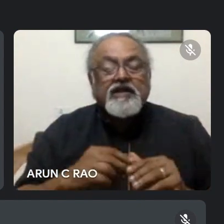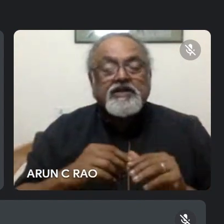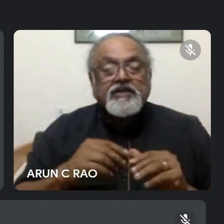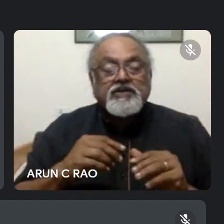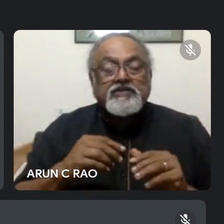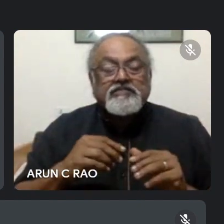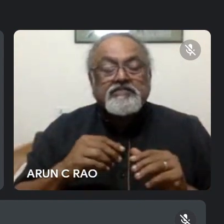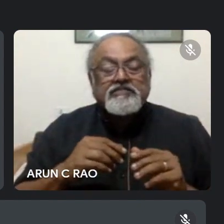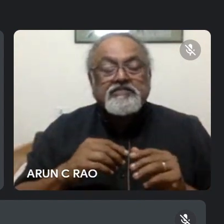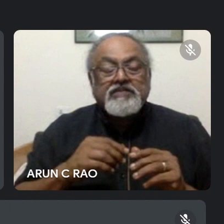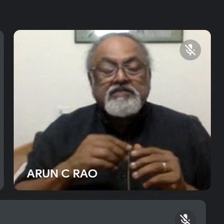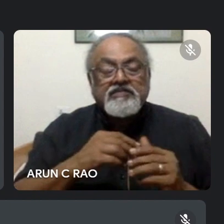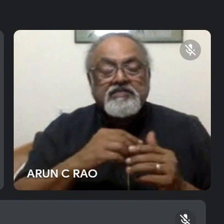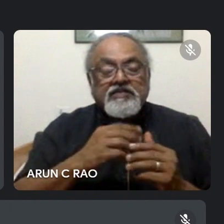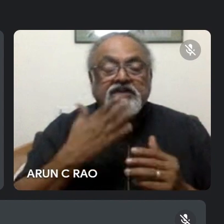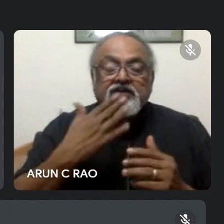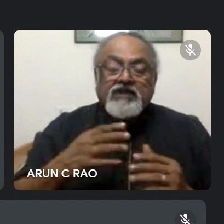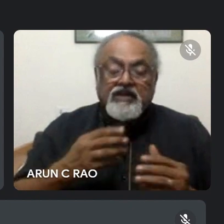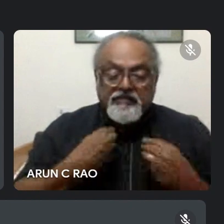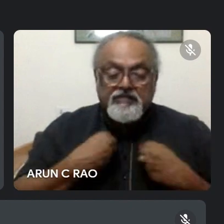So if anyone would like to